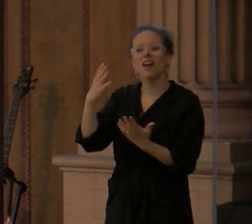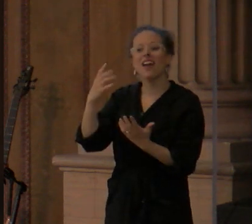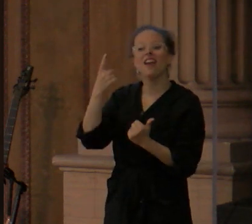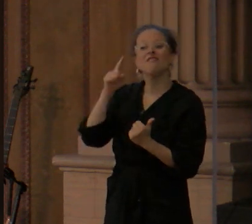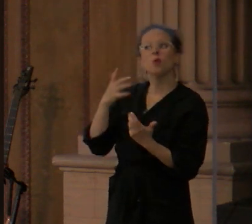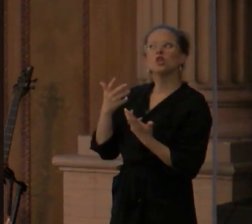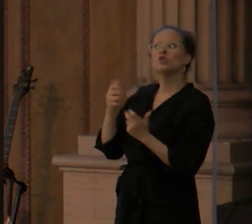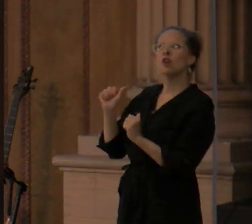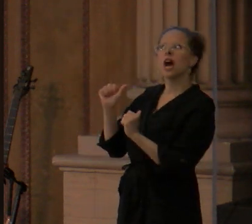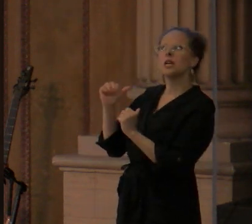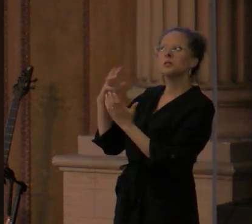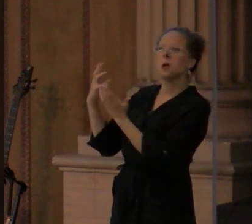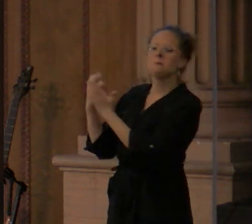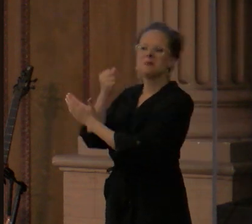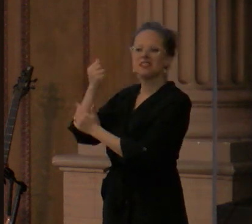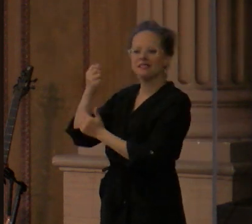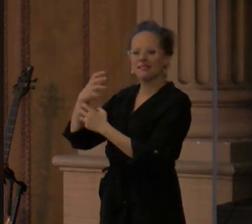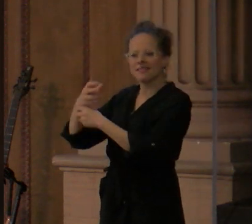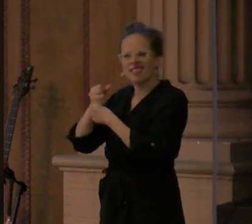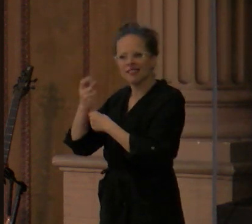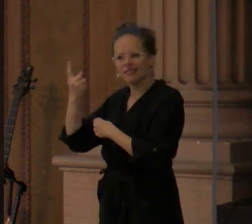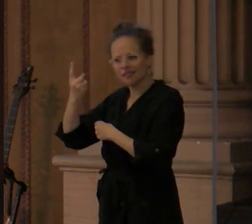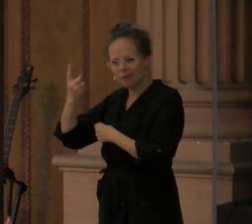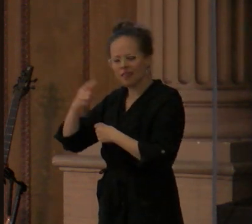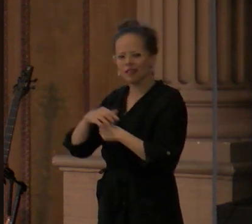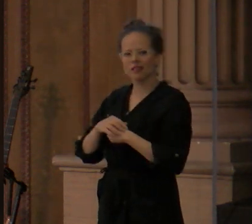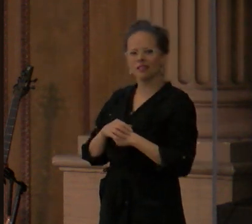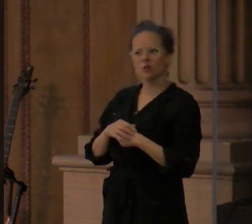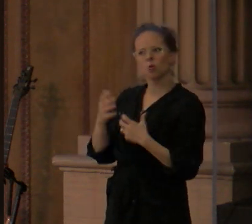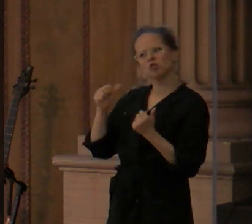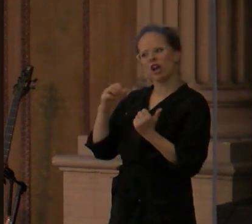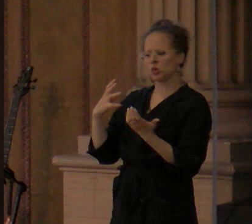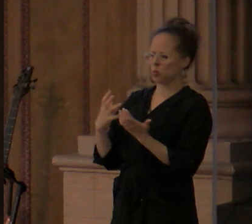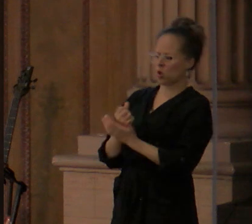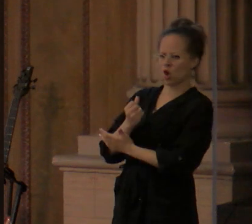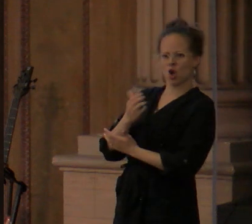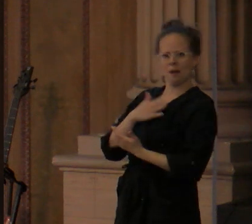We're not trying to put God in our debt. We're not trying to earn our acceptance.